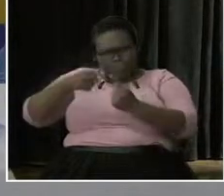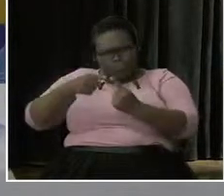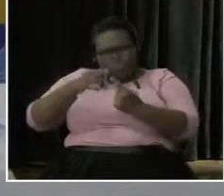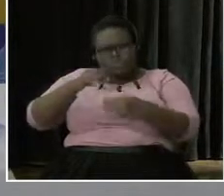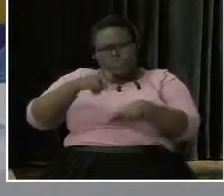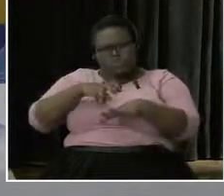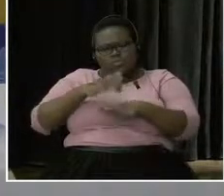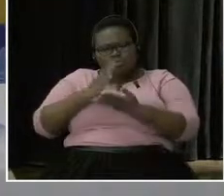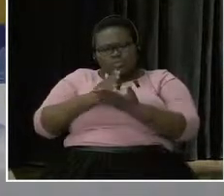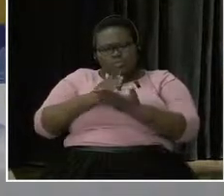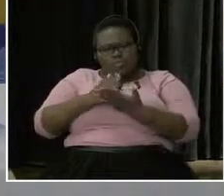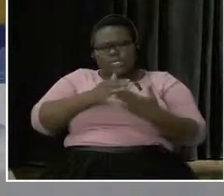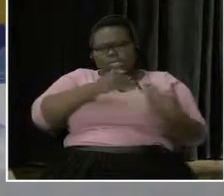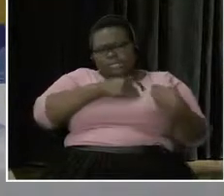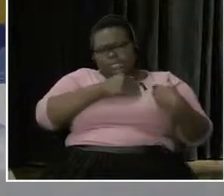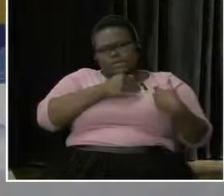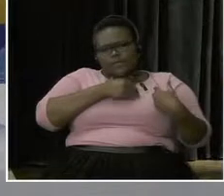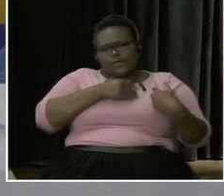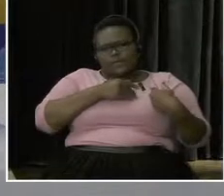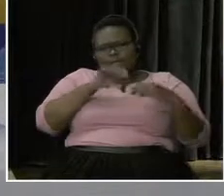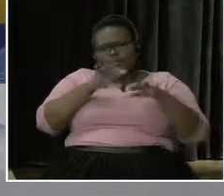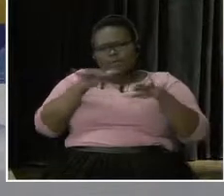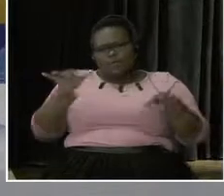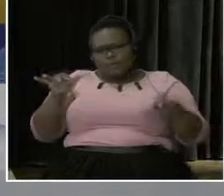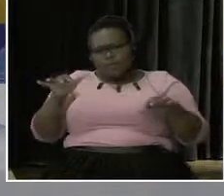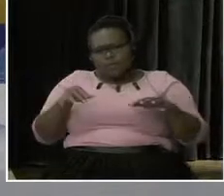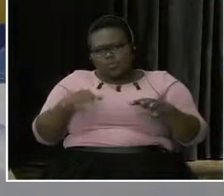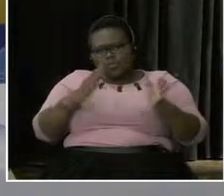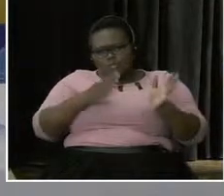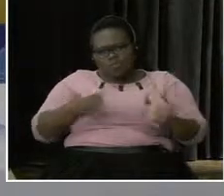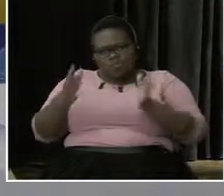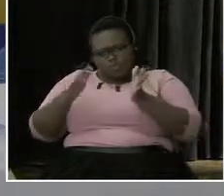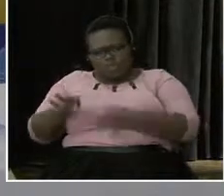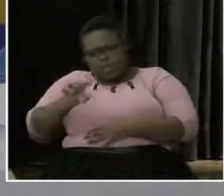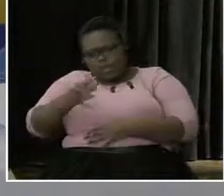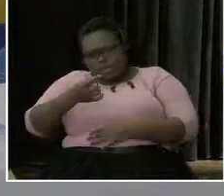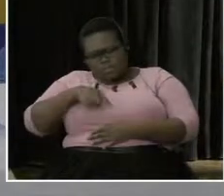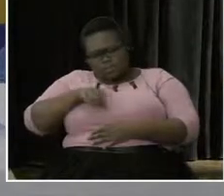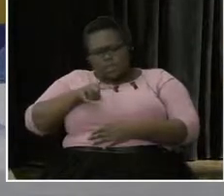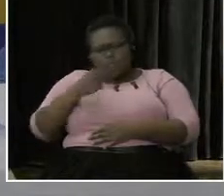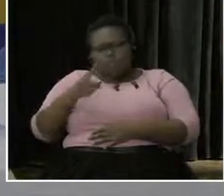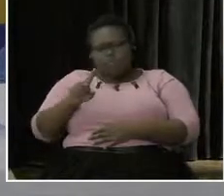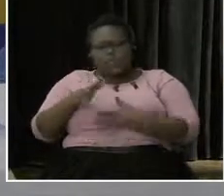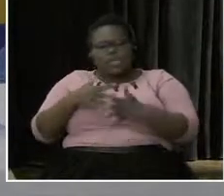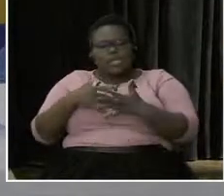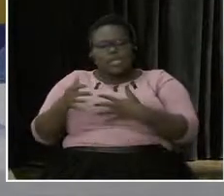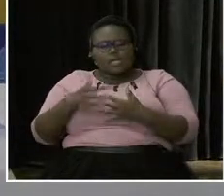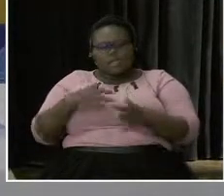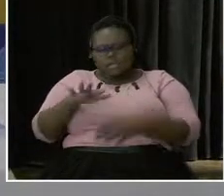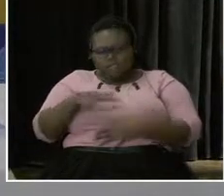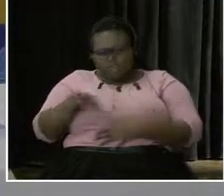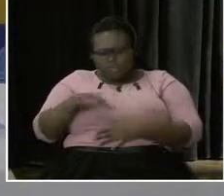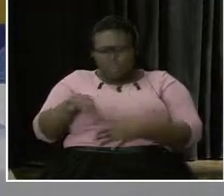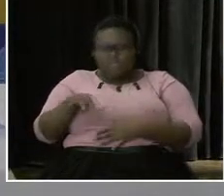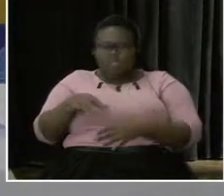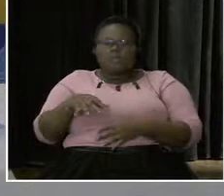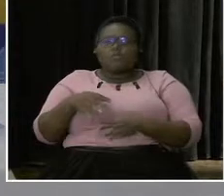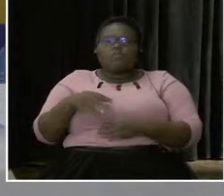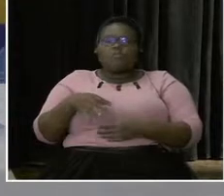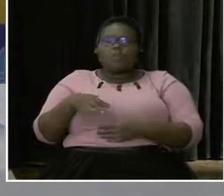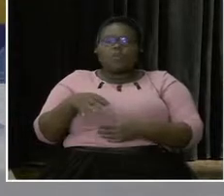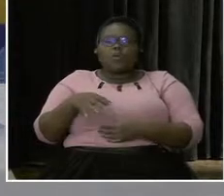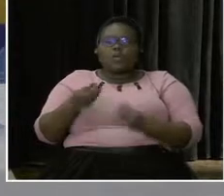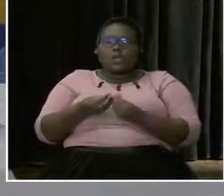citizens and in preparing us for any situation which is similar to what has happened